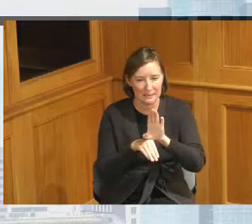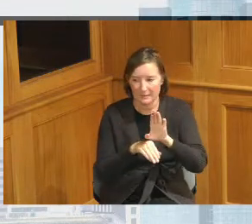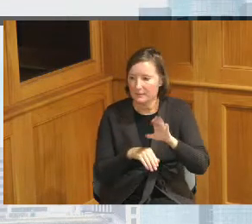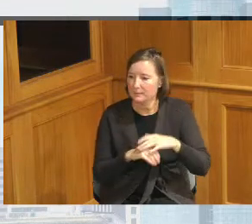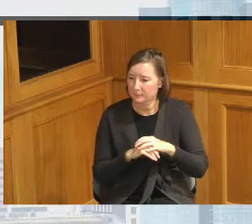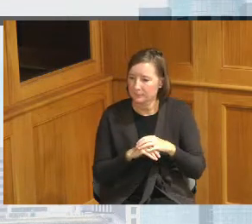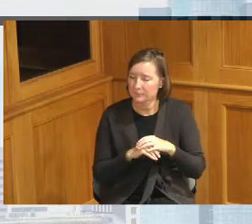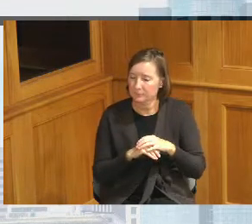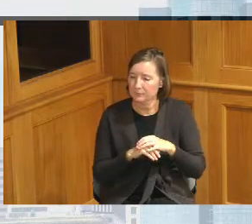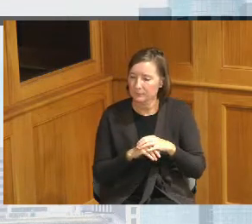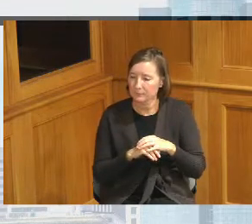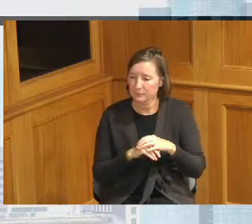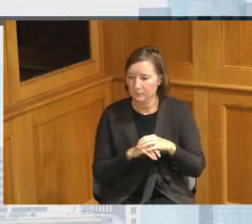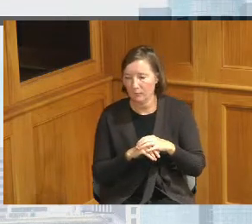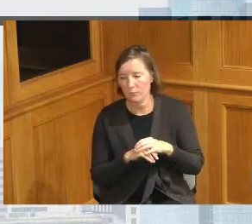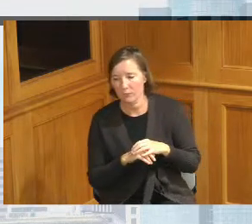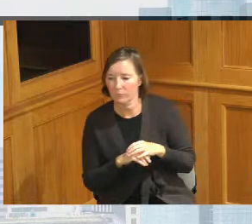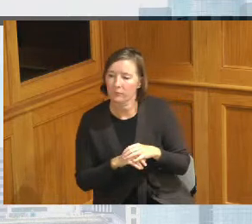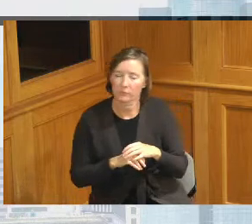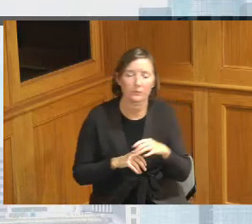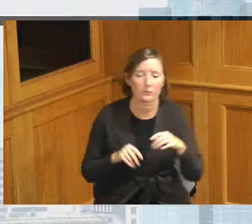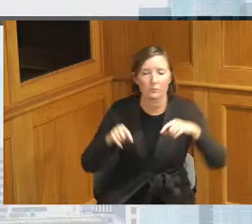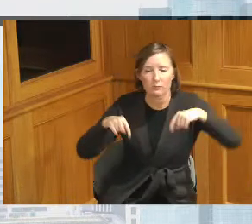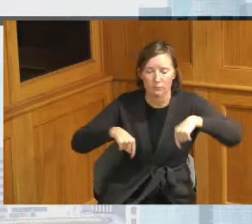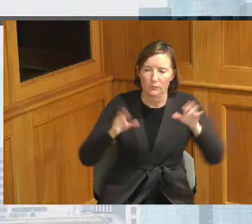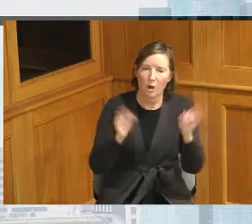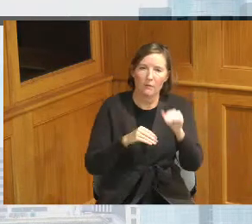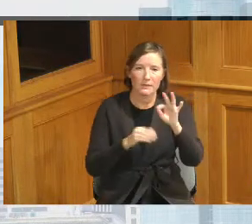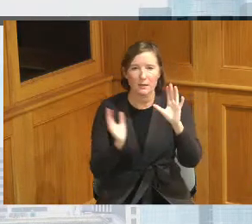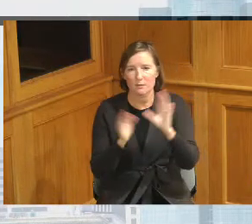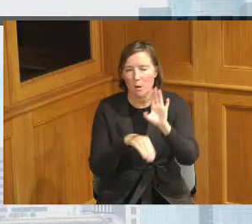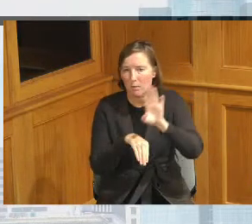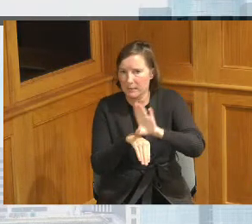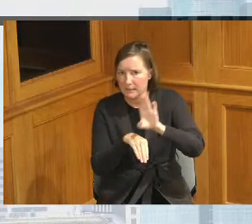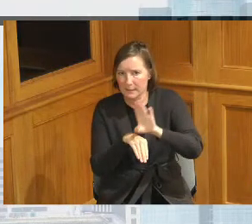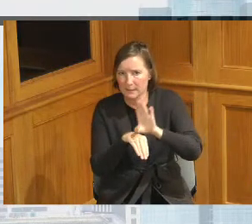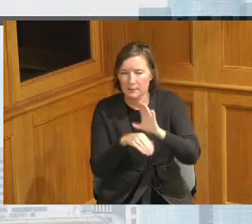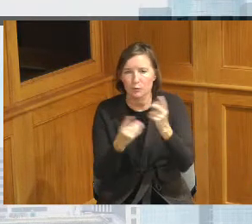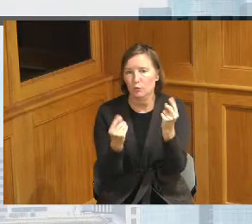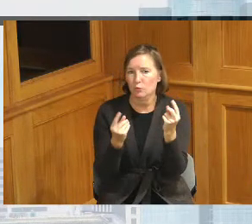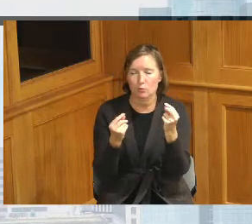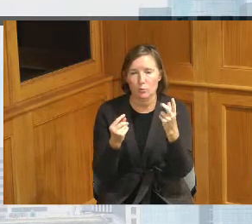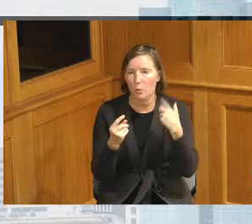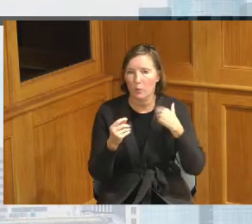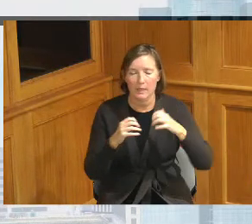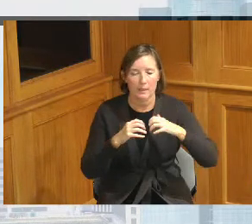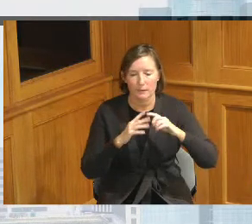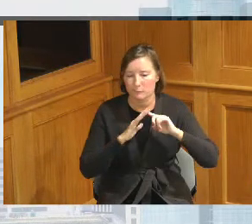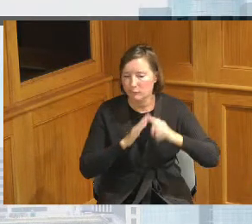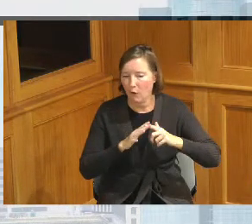Okay. So the Office of Small Business, we've been up and at it